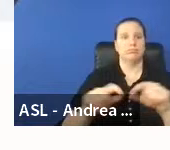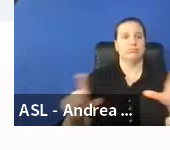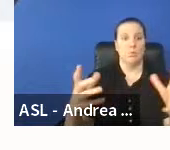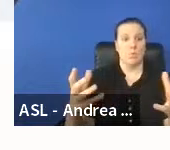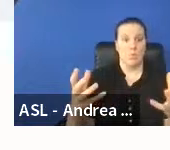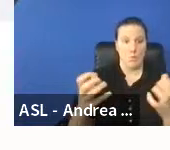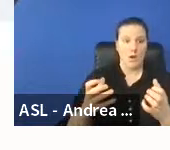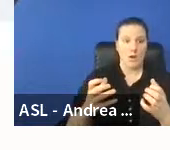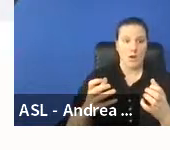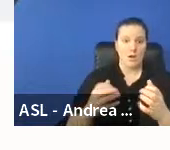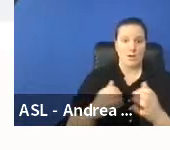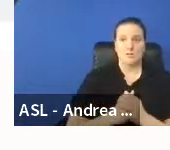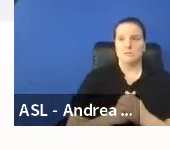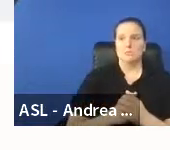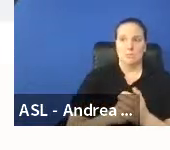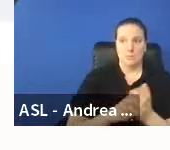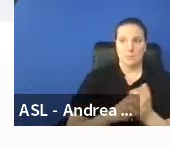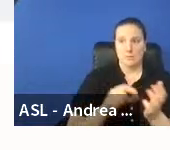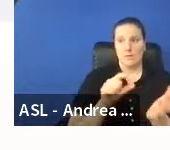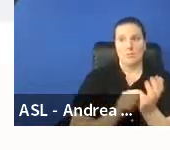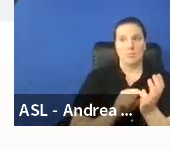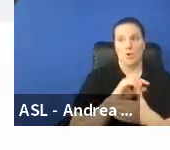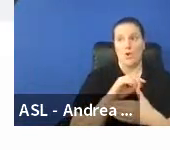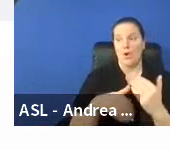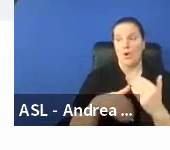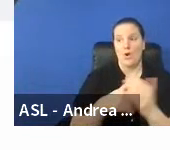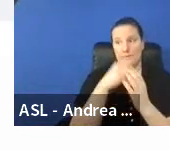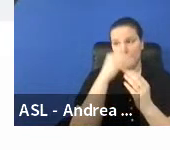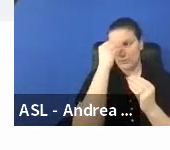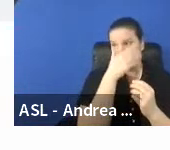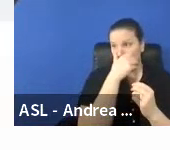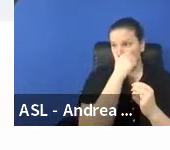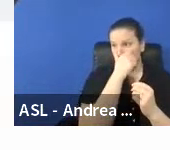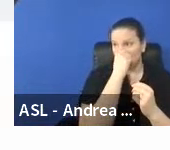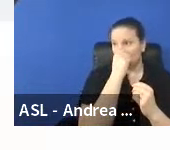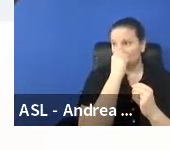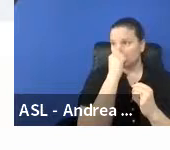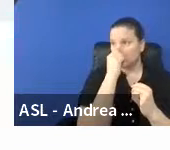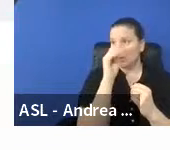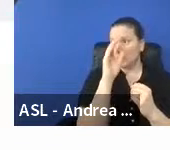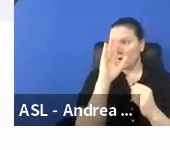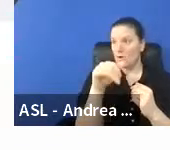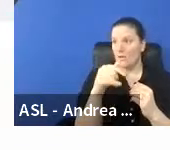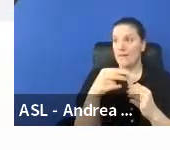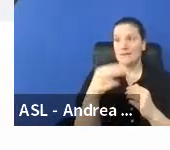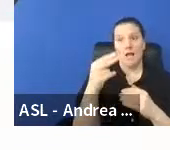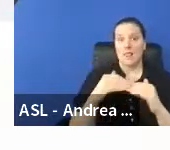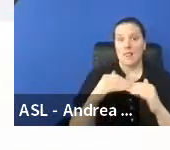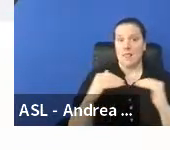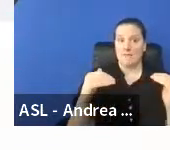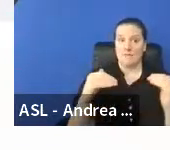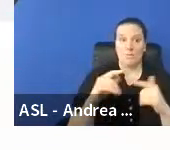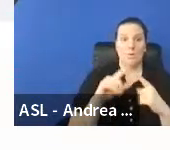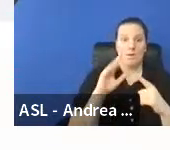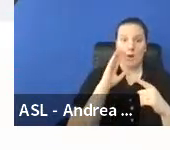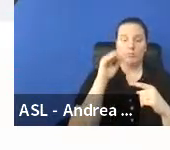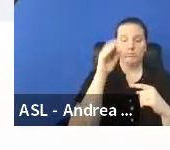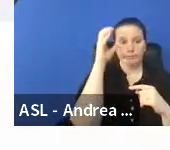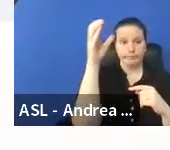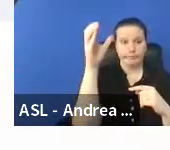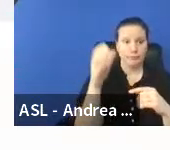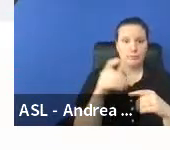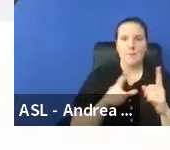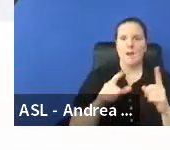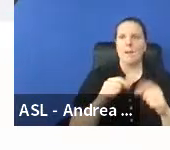to publish all of this information. We know it's very high level. We know it's conceptual. We want to